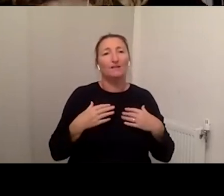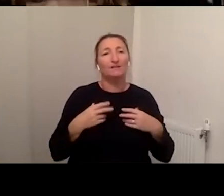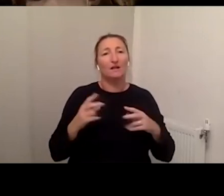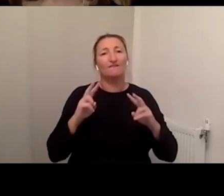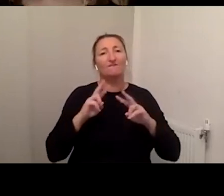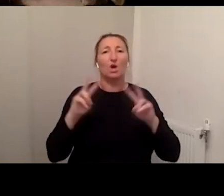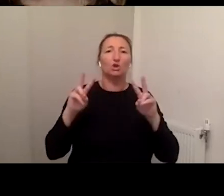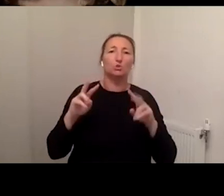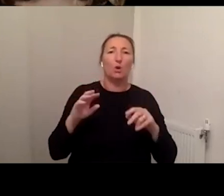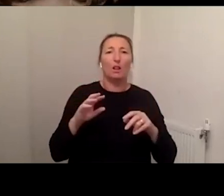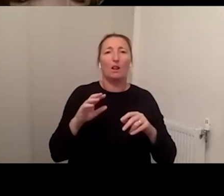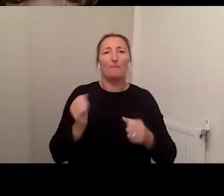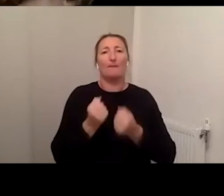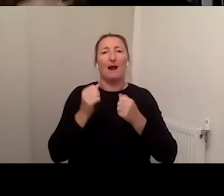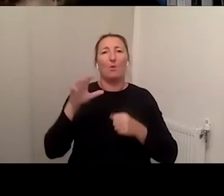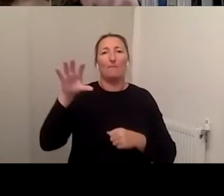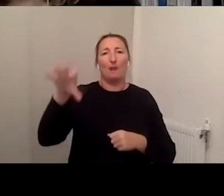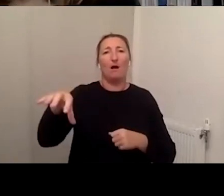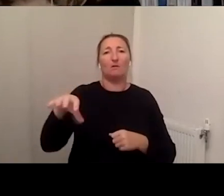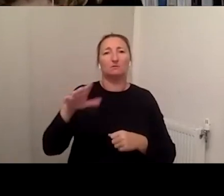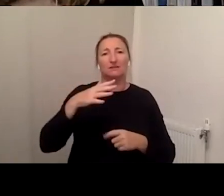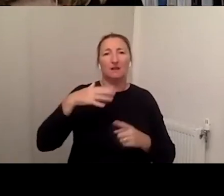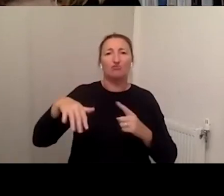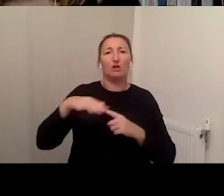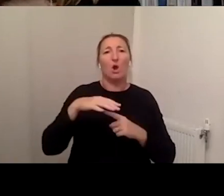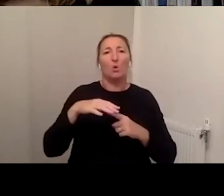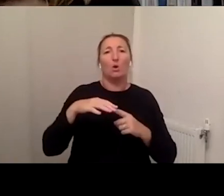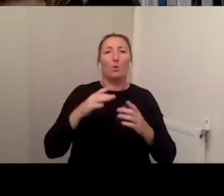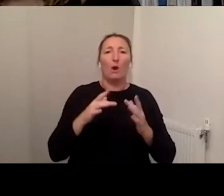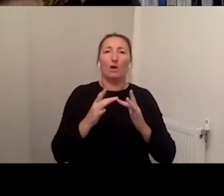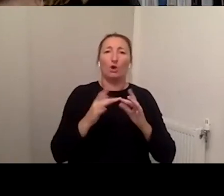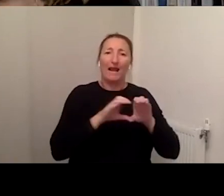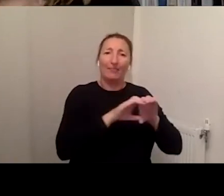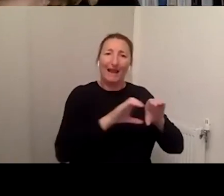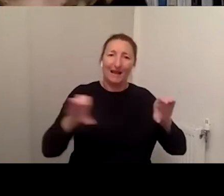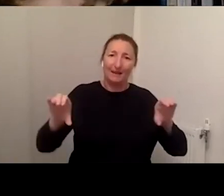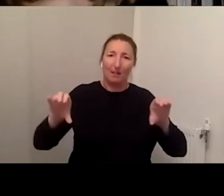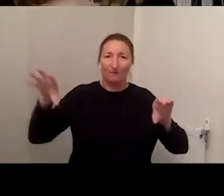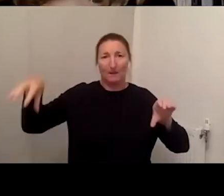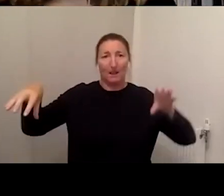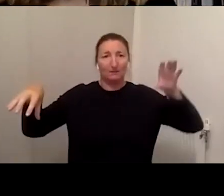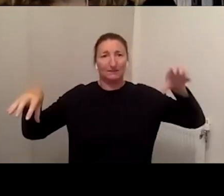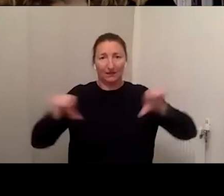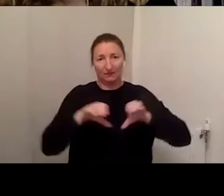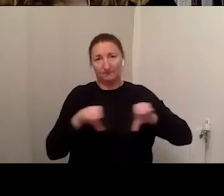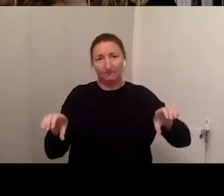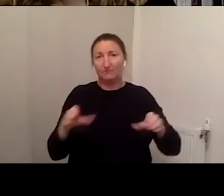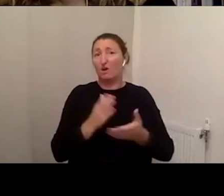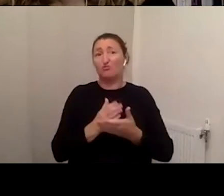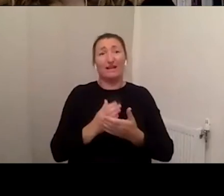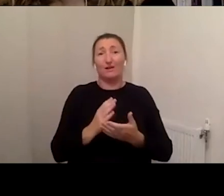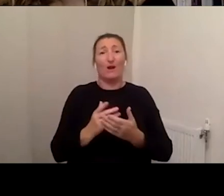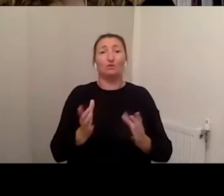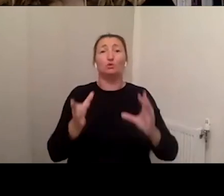scenario. Unless you're on the one field connecting one cable to another building, you may just get away with it, but otherwise you're on the grid and you don't have